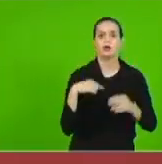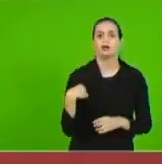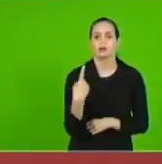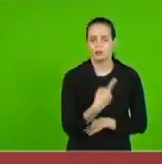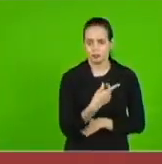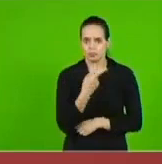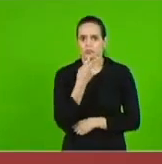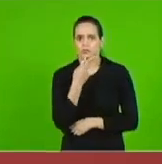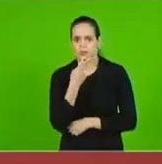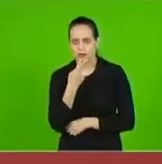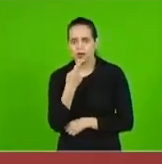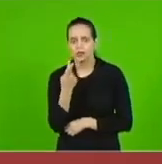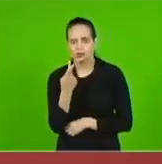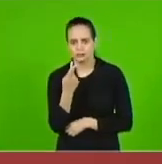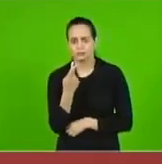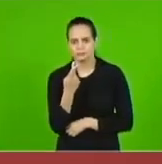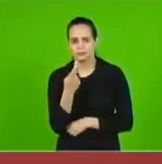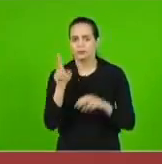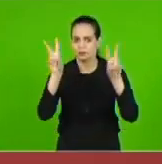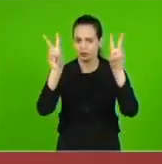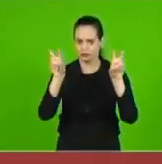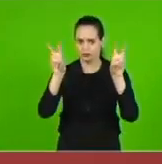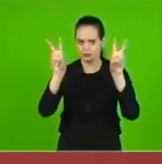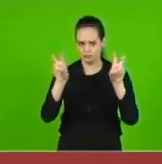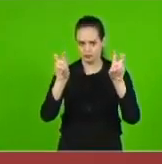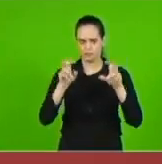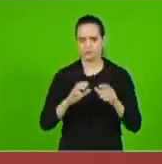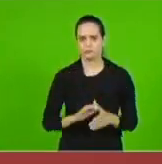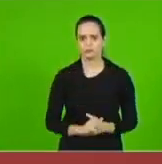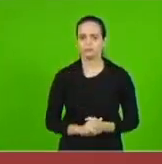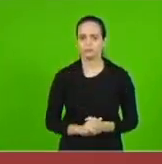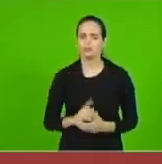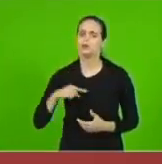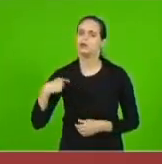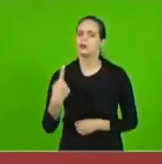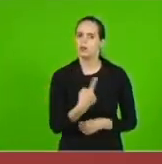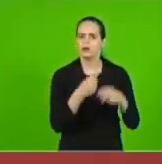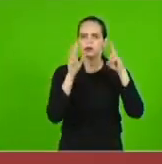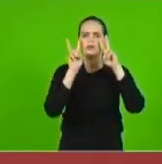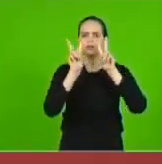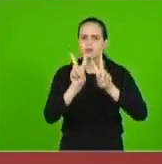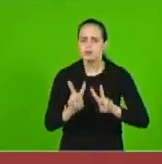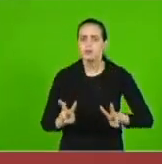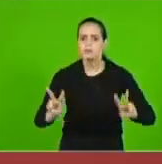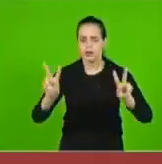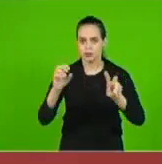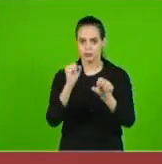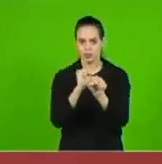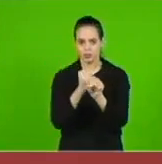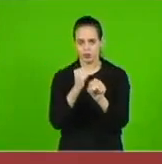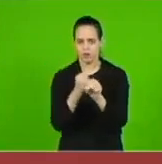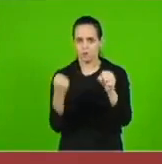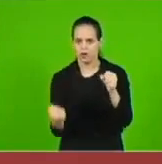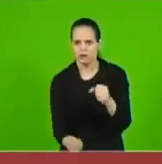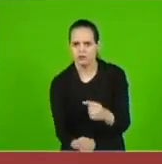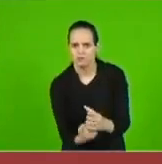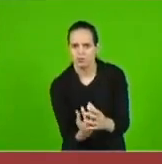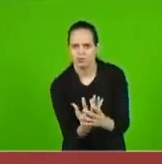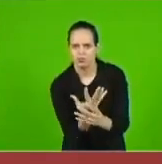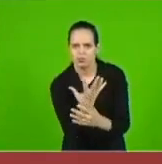a while, we're going to deal quickly with this topic. And so we are seeing that the creative work